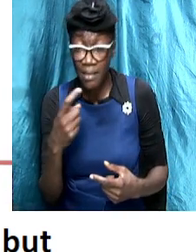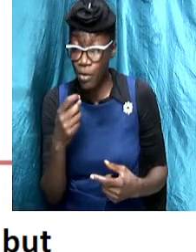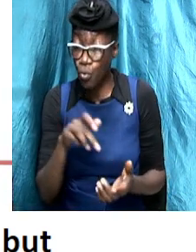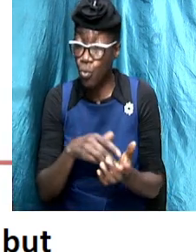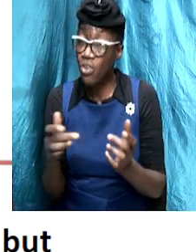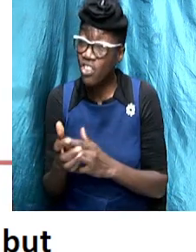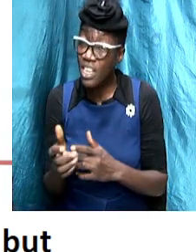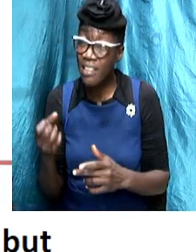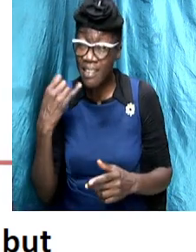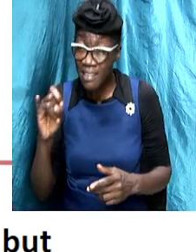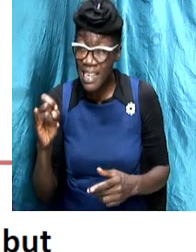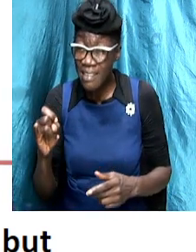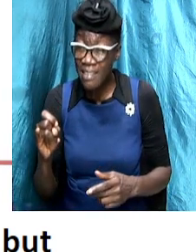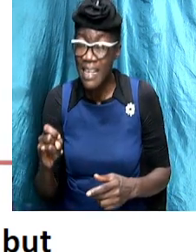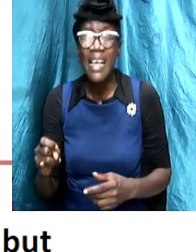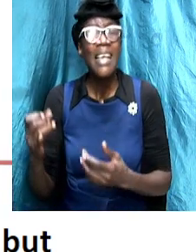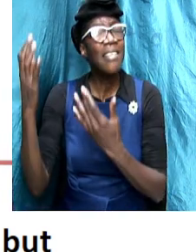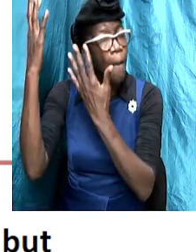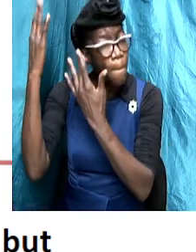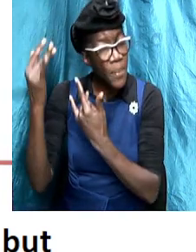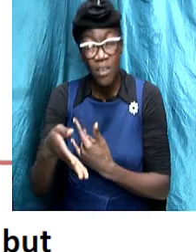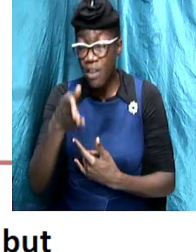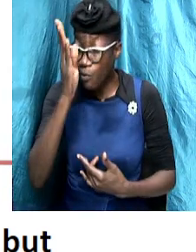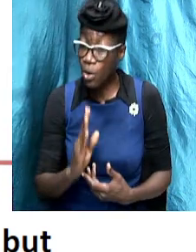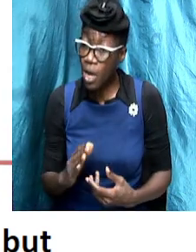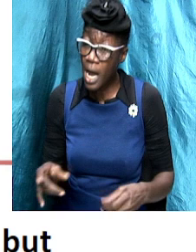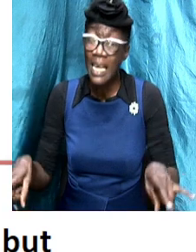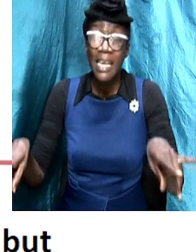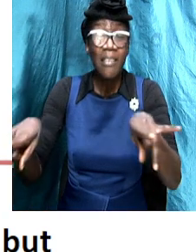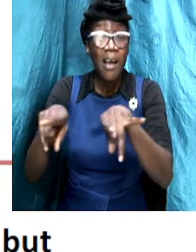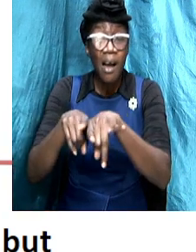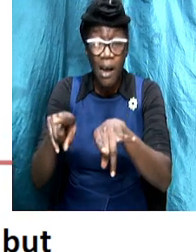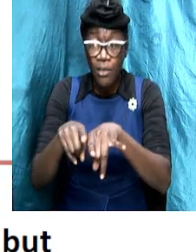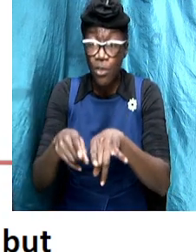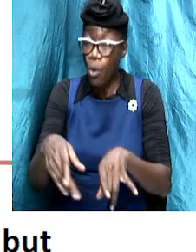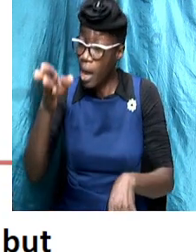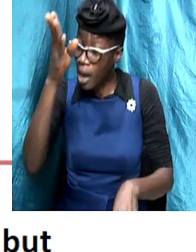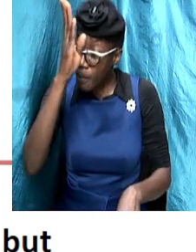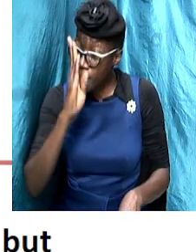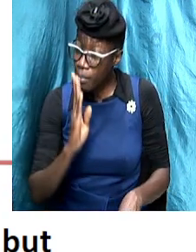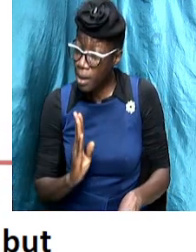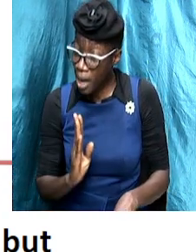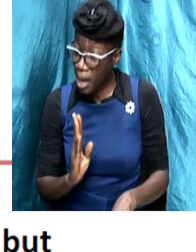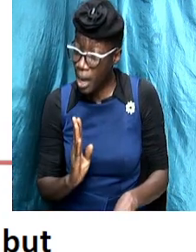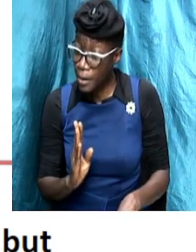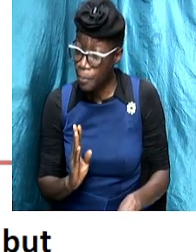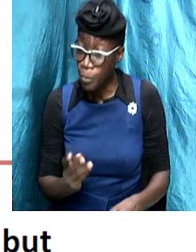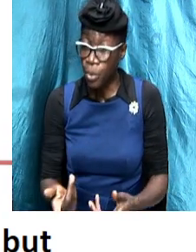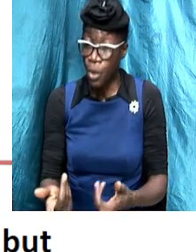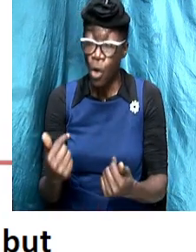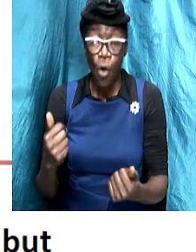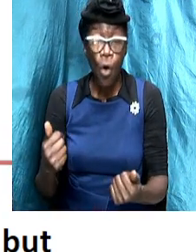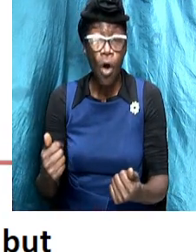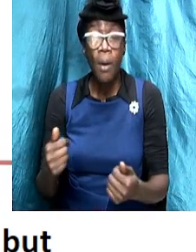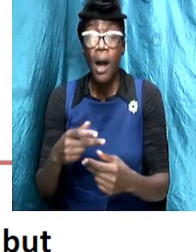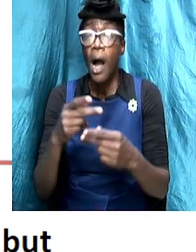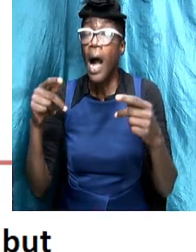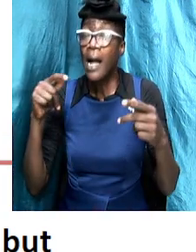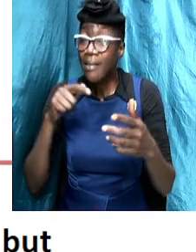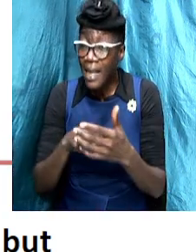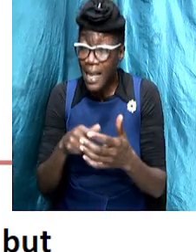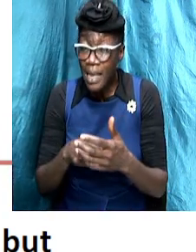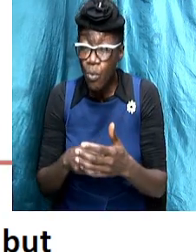realize that even though he's a merciful God, he's also a God who there comes a point in time when he says he can be cut off, and that without